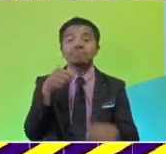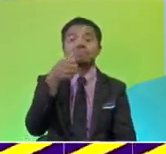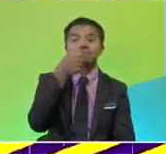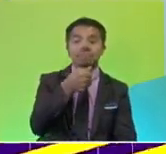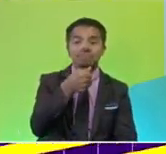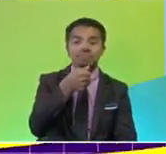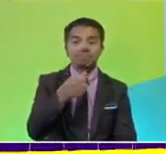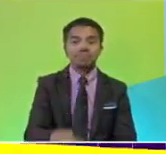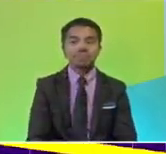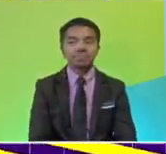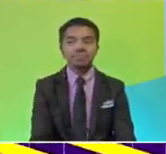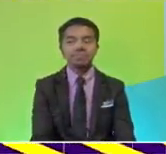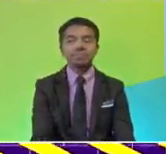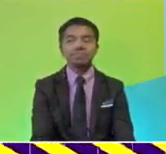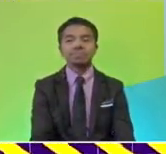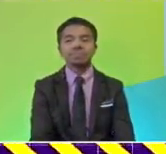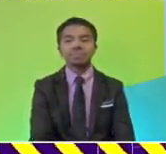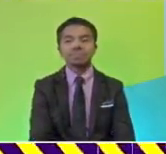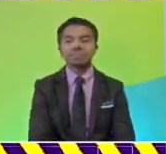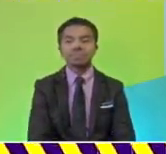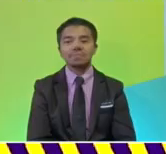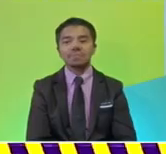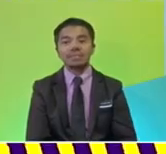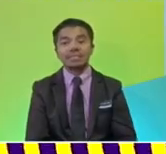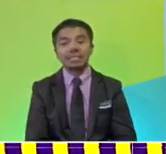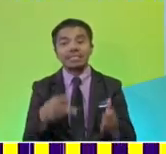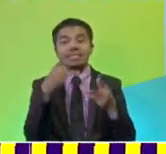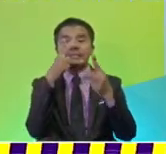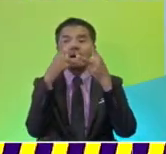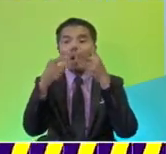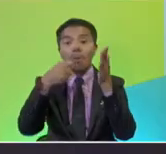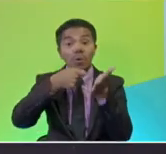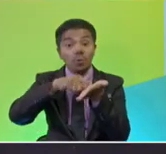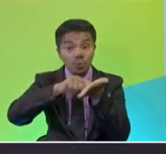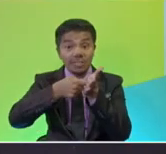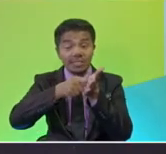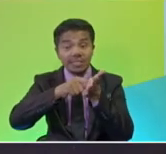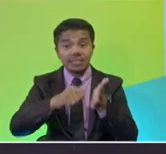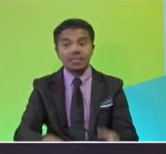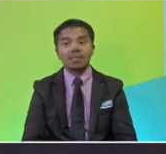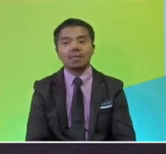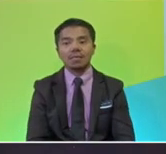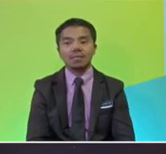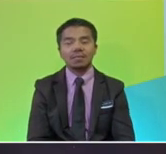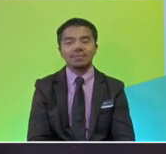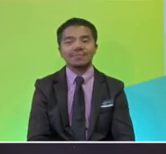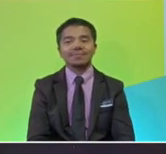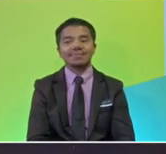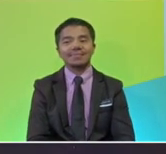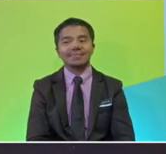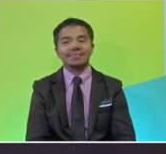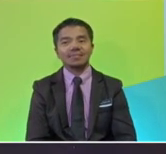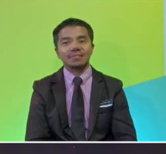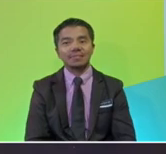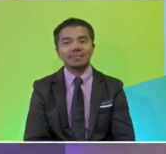All right. Let's look at the key and the distractor. So basically, for this question, the answer would be Laura. Yes. Okay. You Good know job.